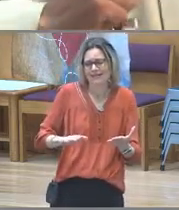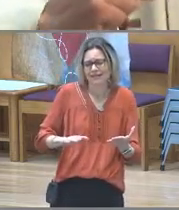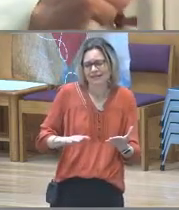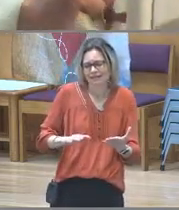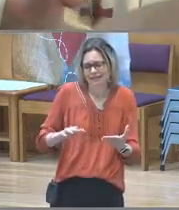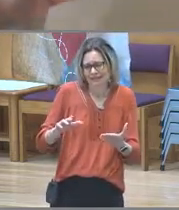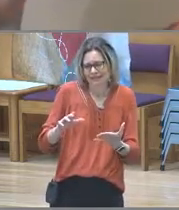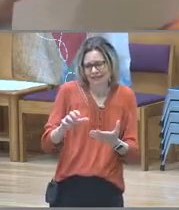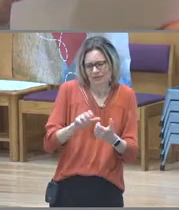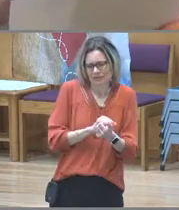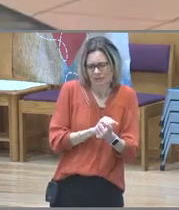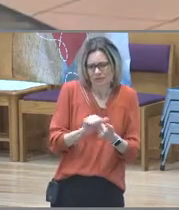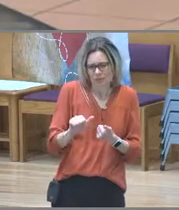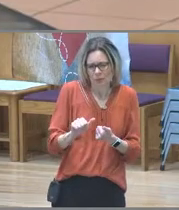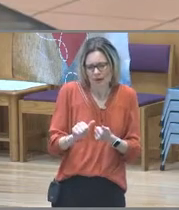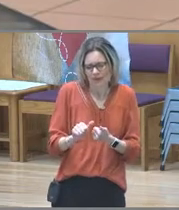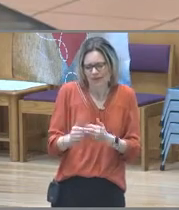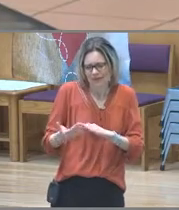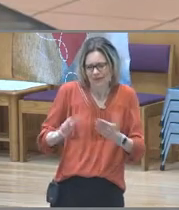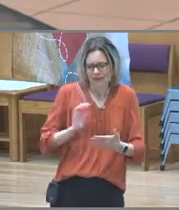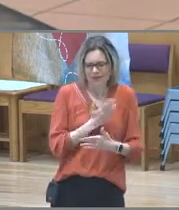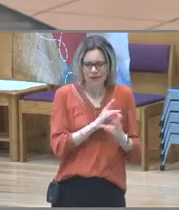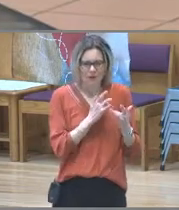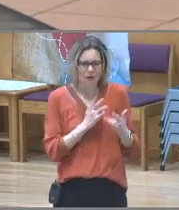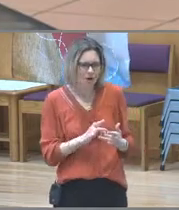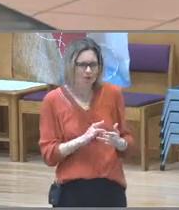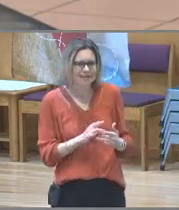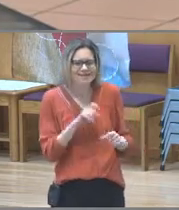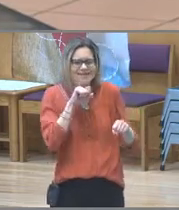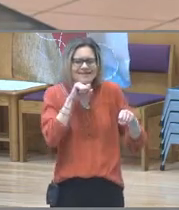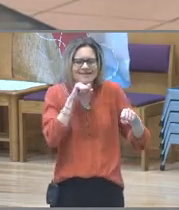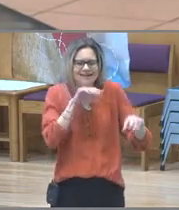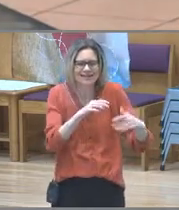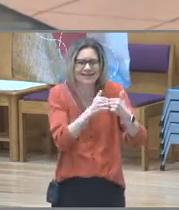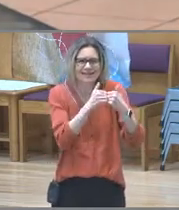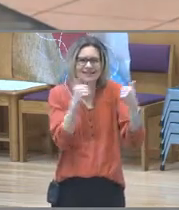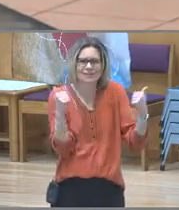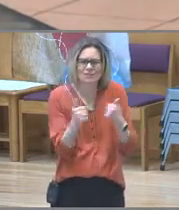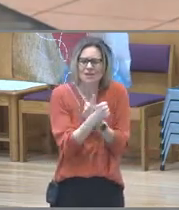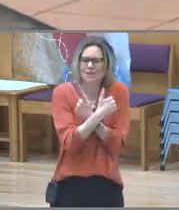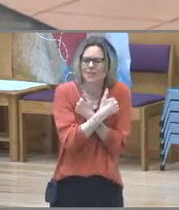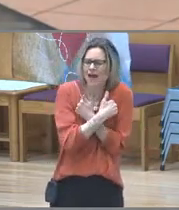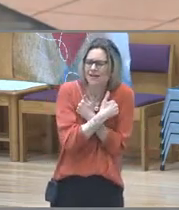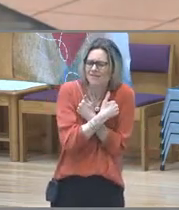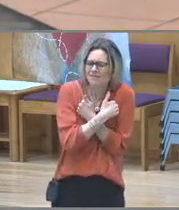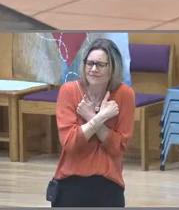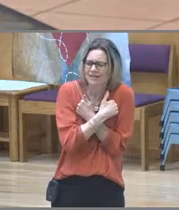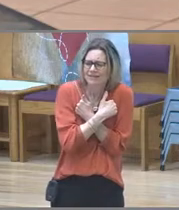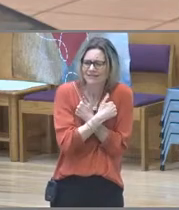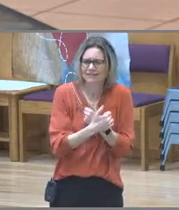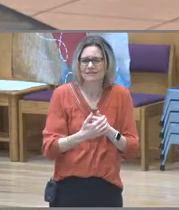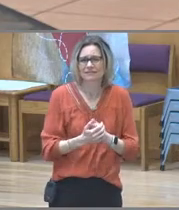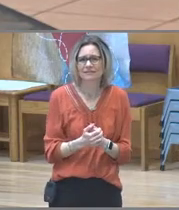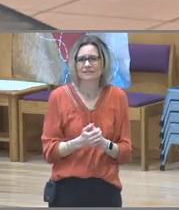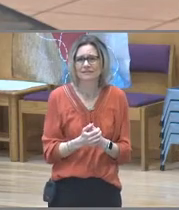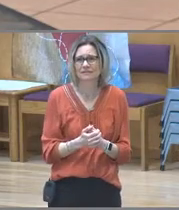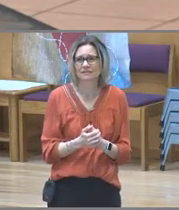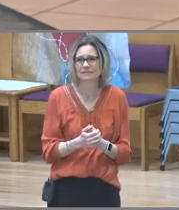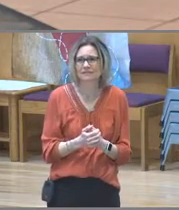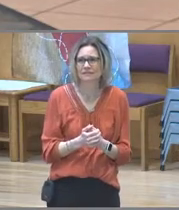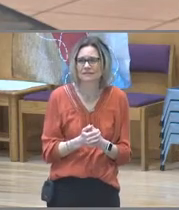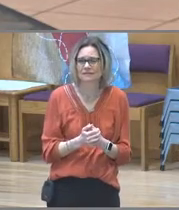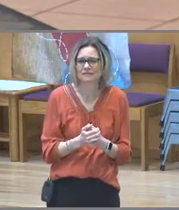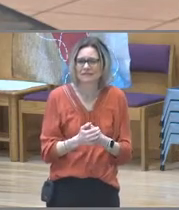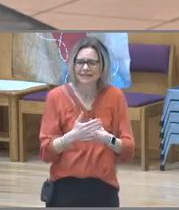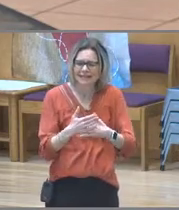our hearts, in us. Nothing can separate us from the love, not even death. Even though when